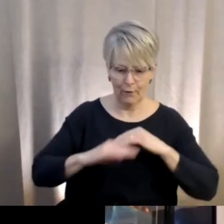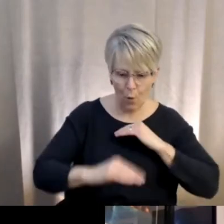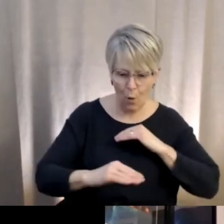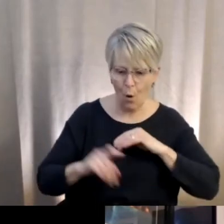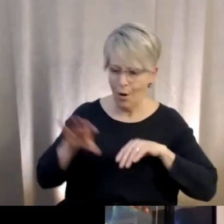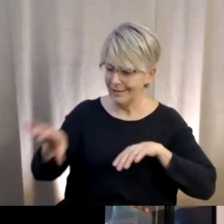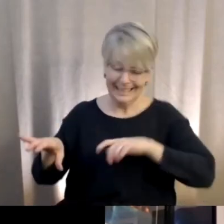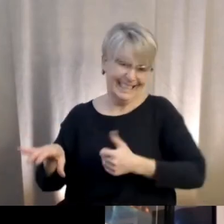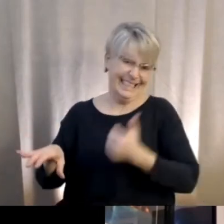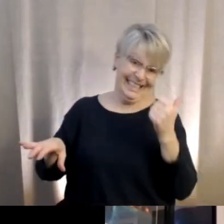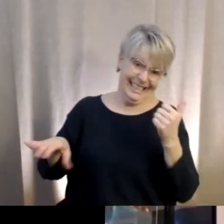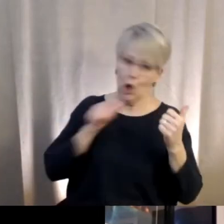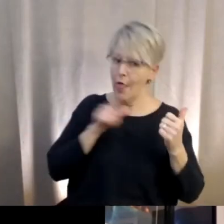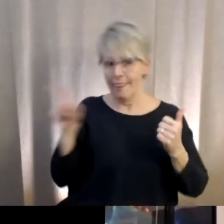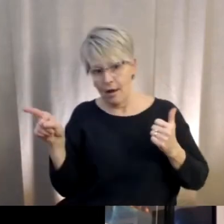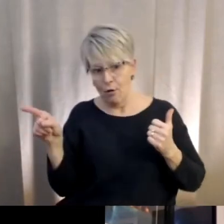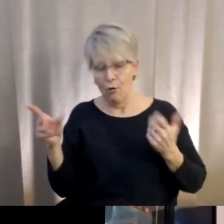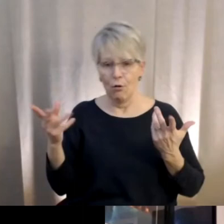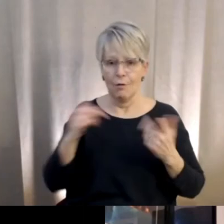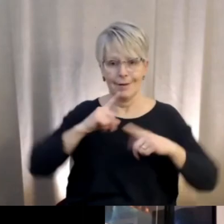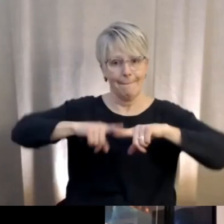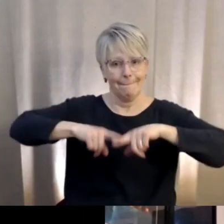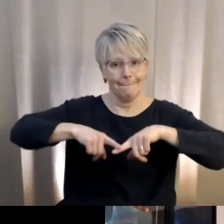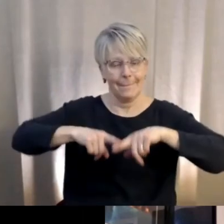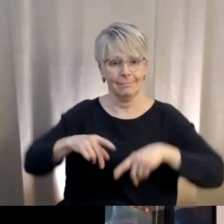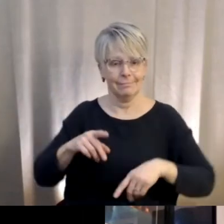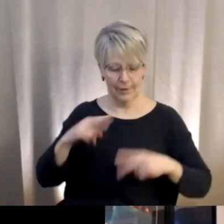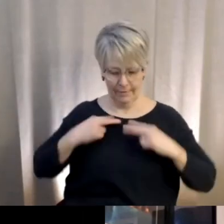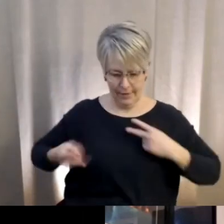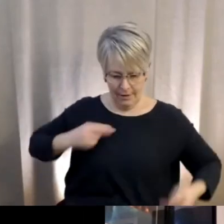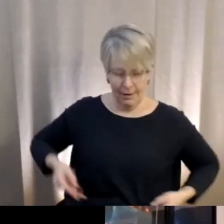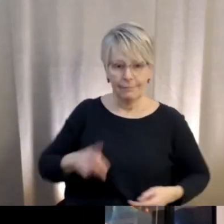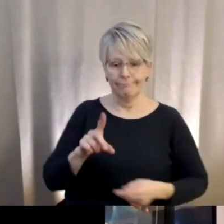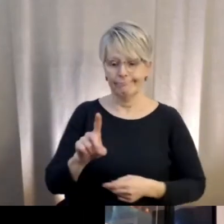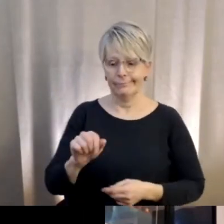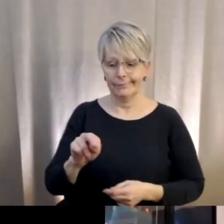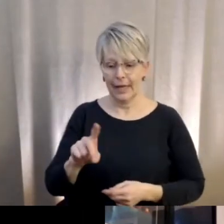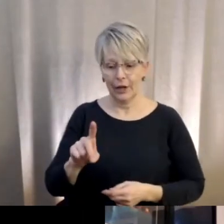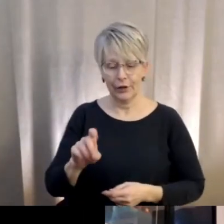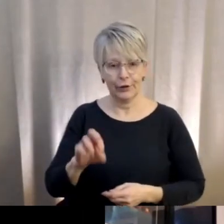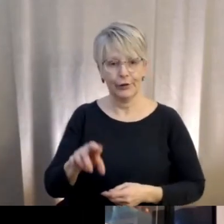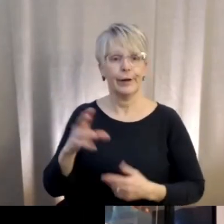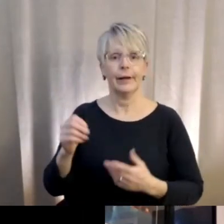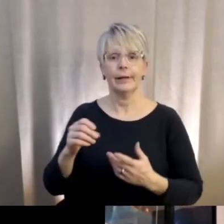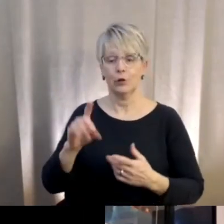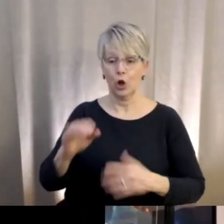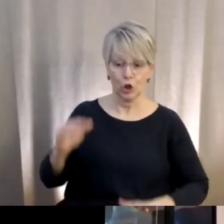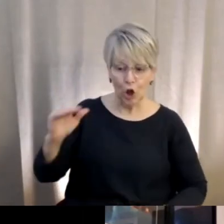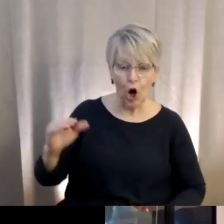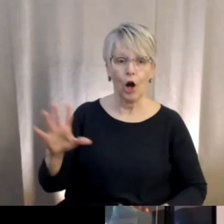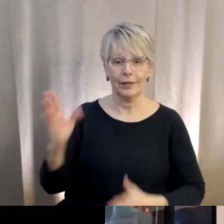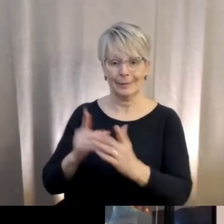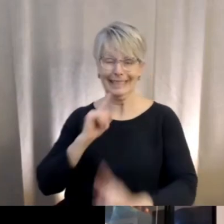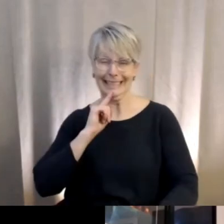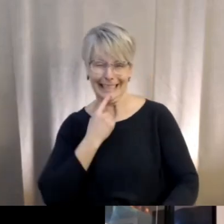room or, you know, depending on the type of dander and size of the dog and the severity of the allergy to